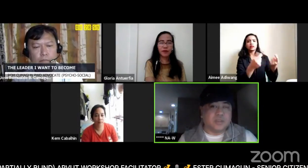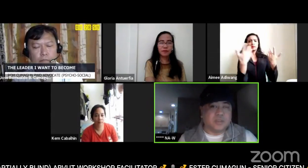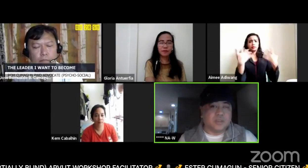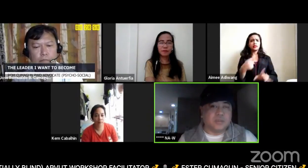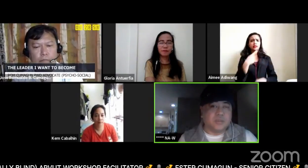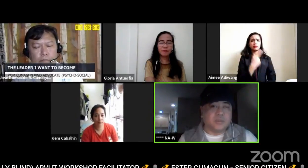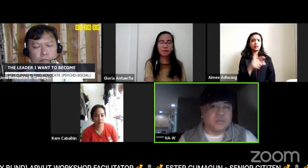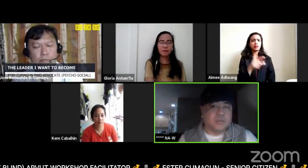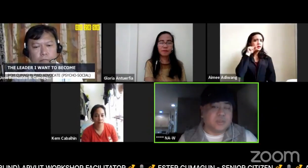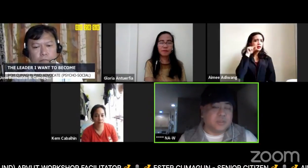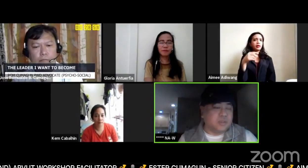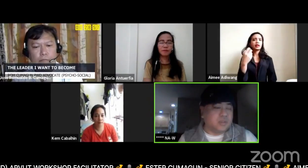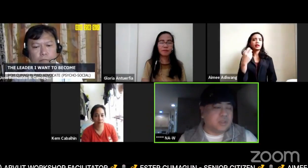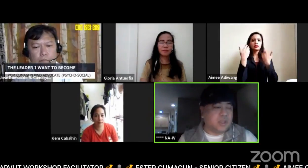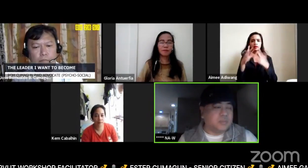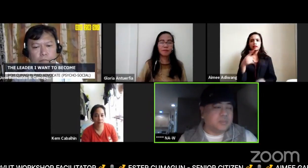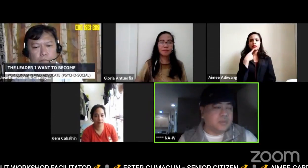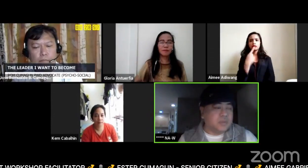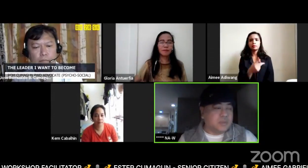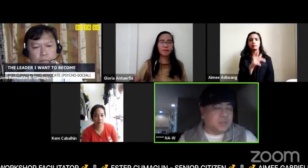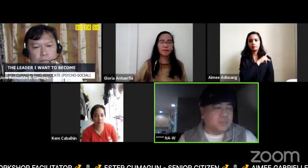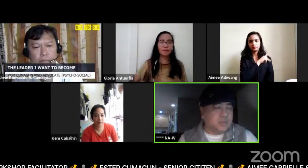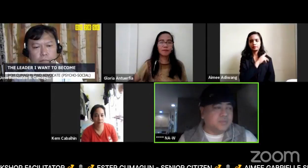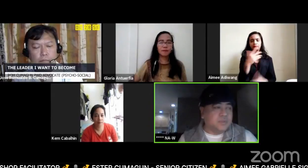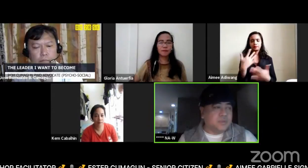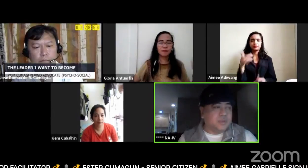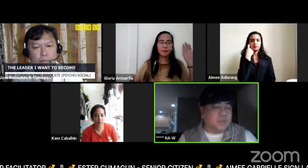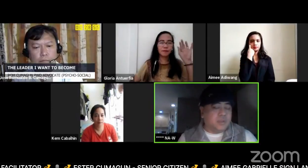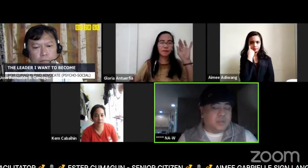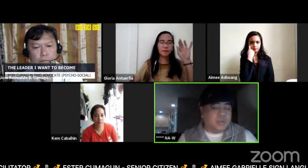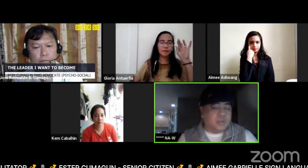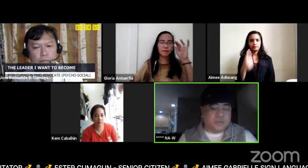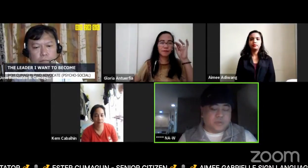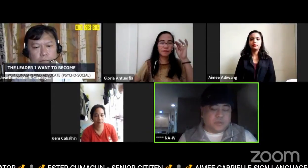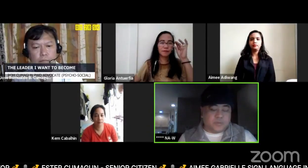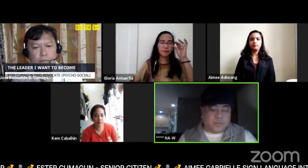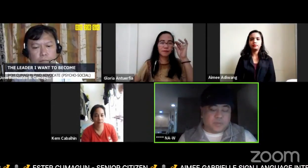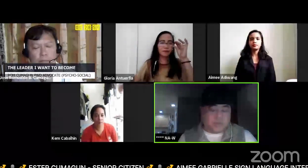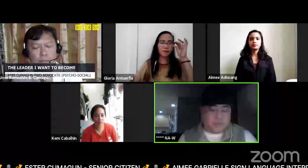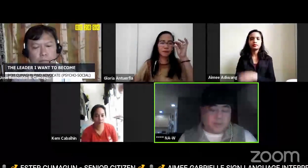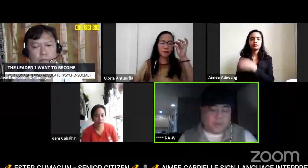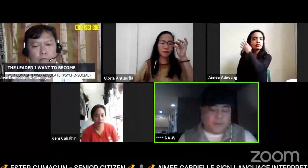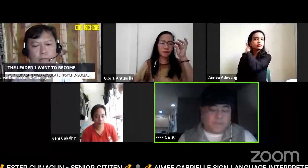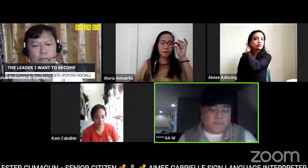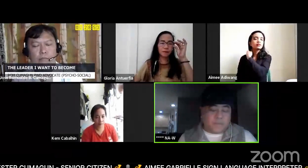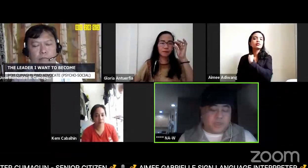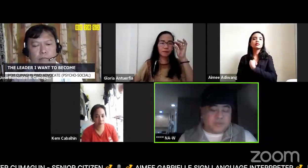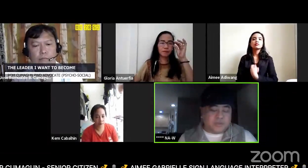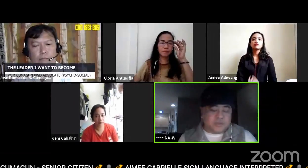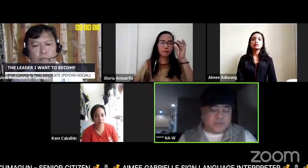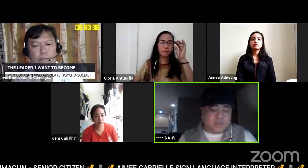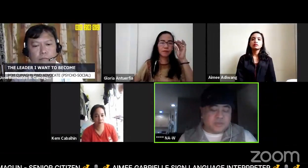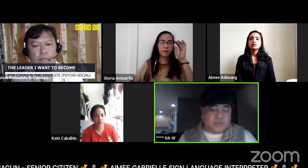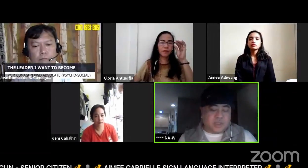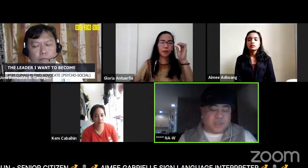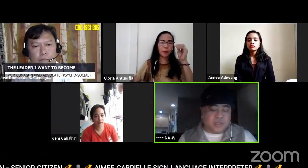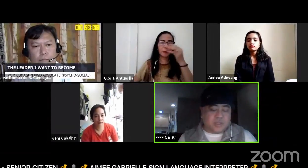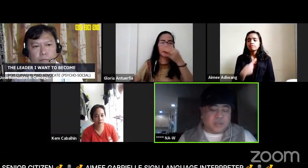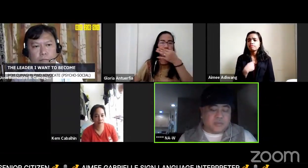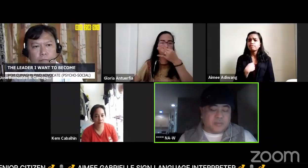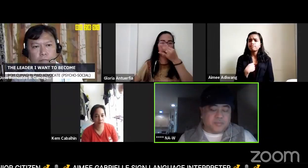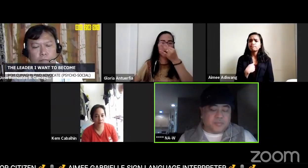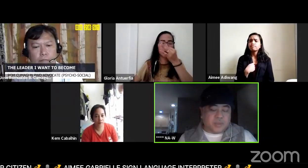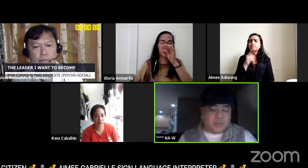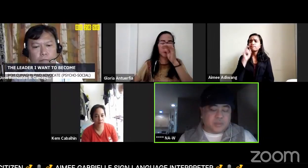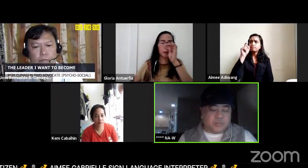saka ni Kem, I believe. So realize those strengths,